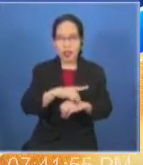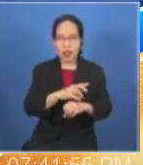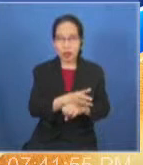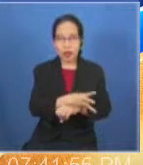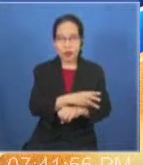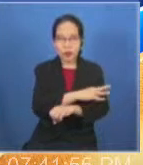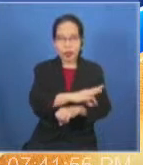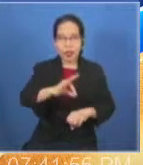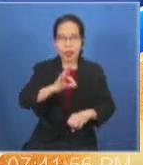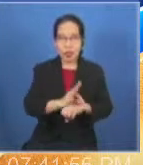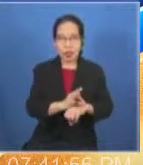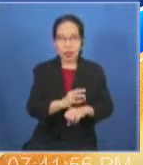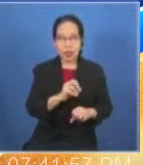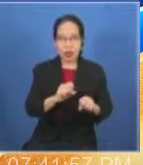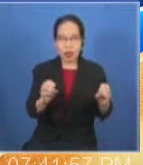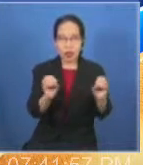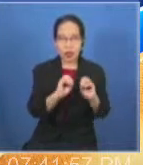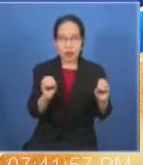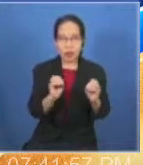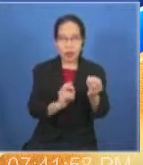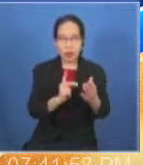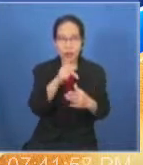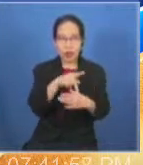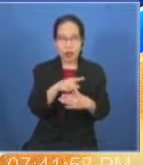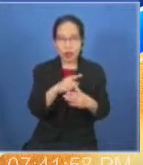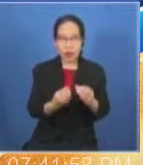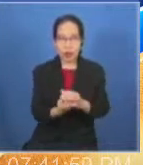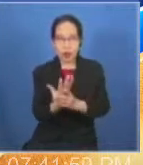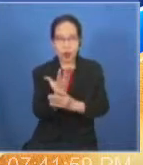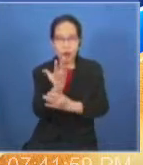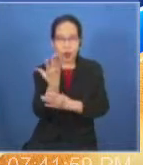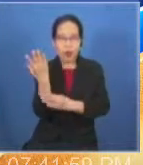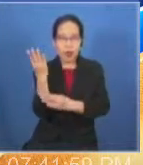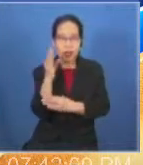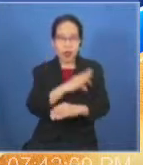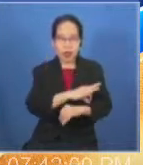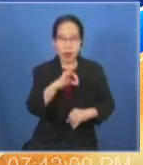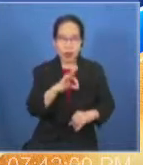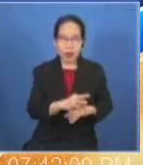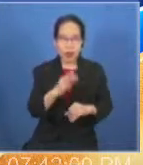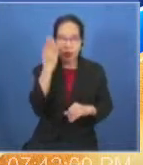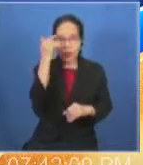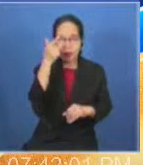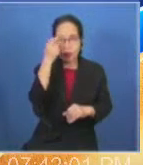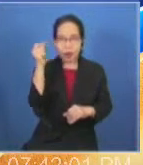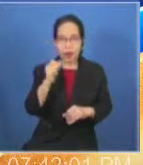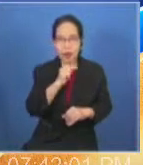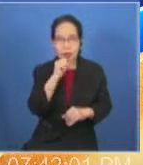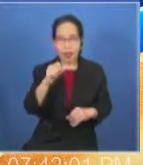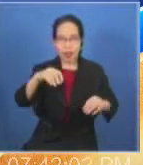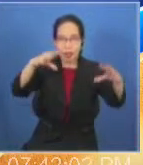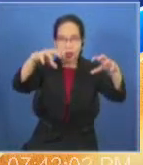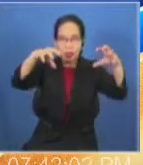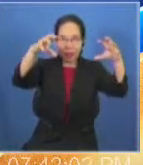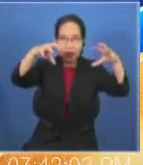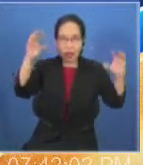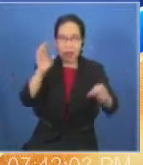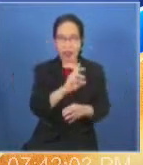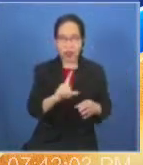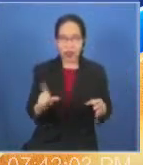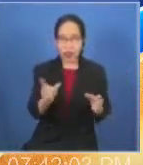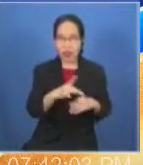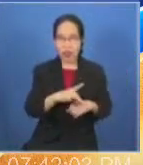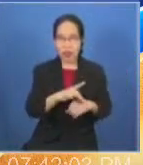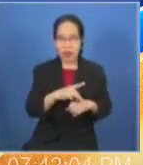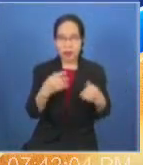very scientific. There was no field or a plant or a tree in the field, for the Lord God